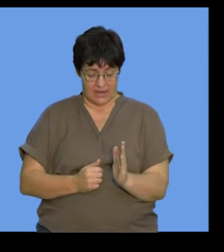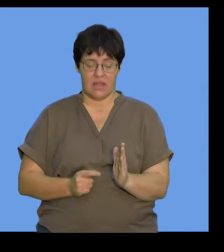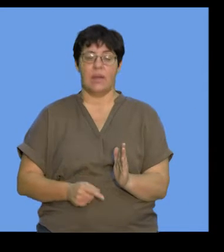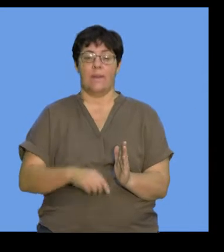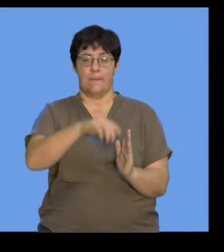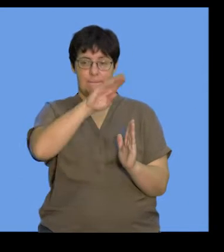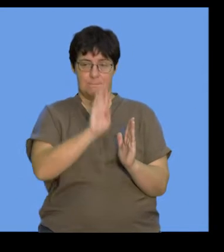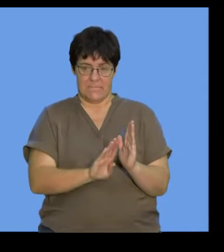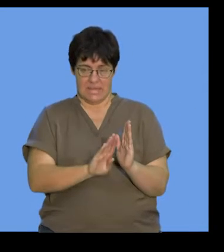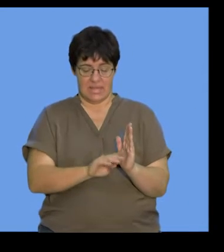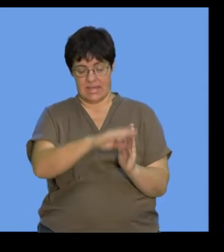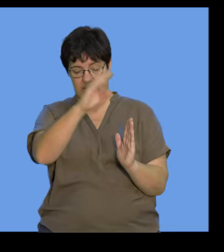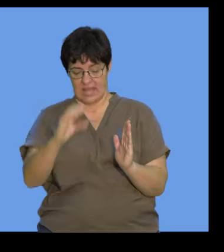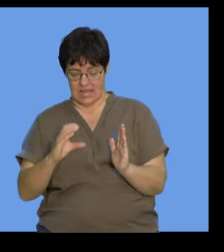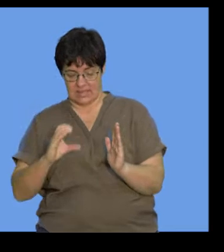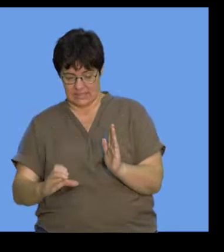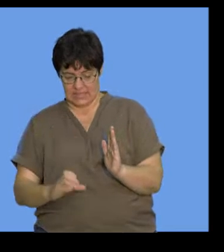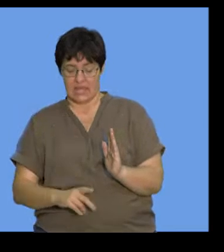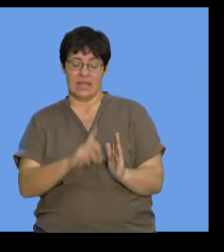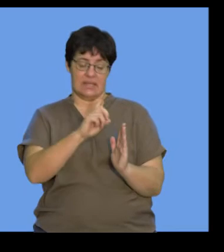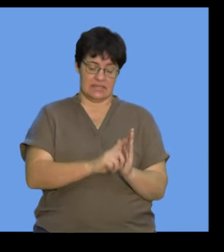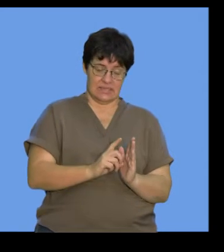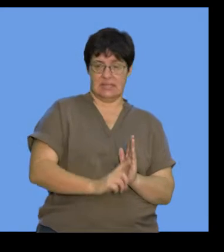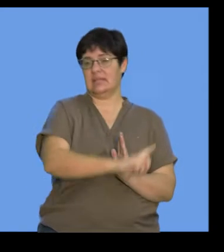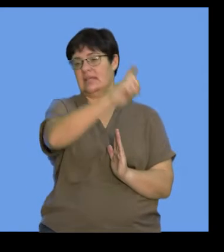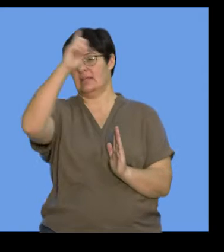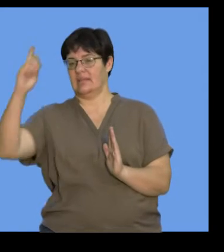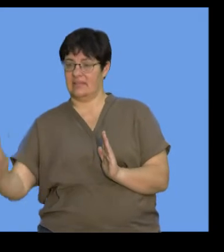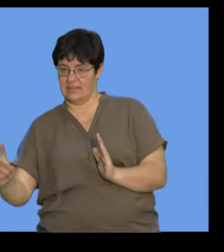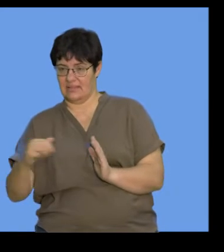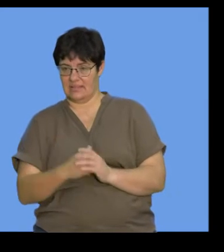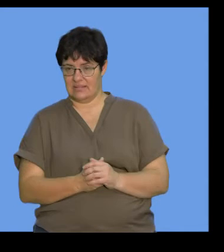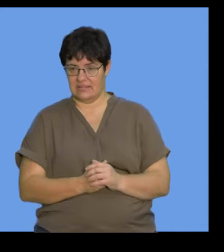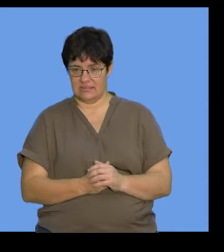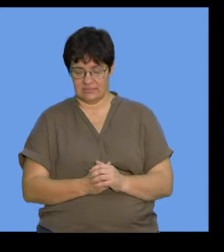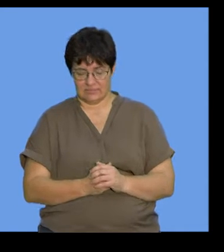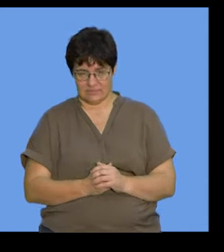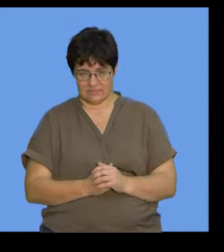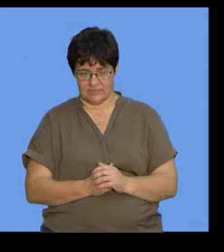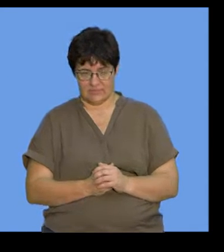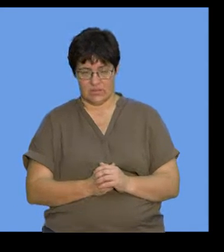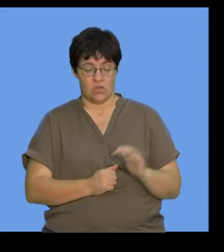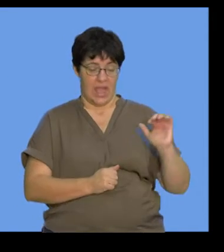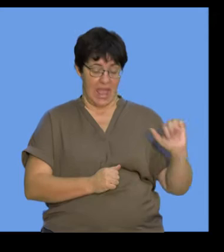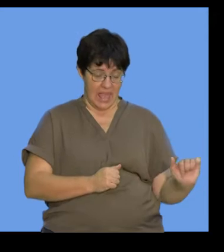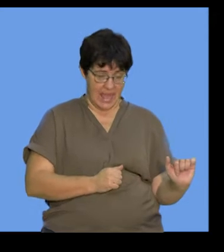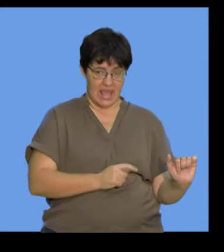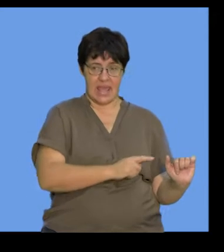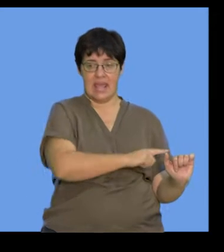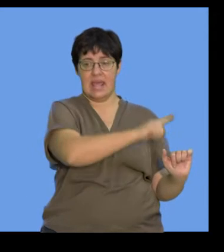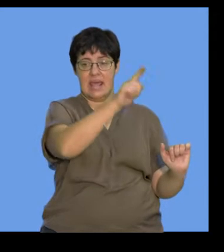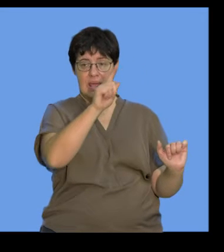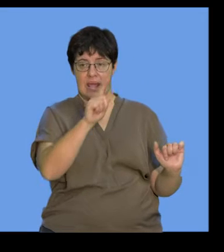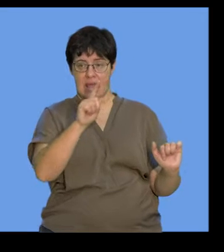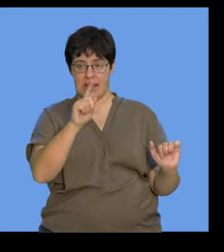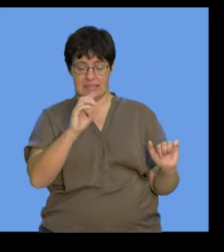inners, which will be the inner ones in the 2 brackets. Then lastly, it will be the last, which will be the last term in